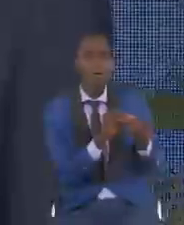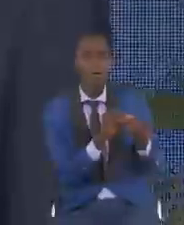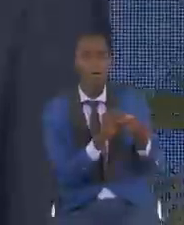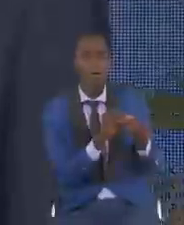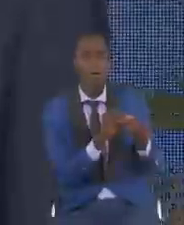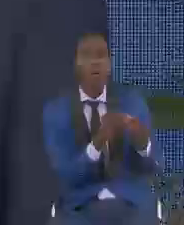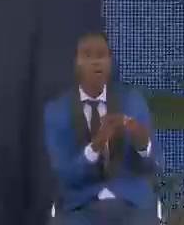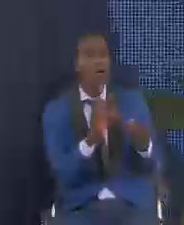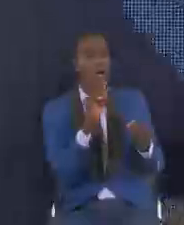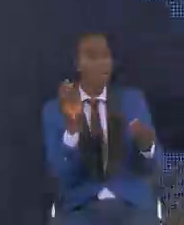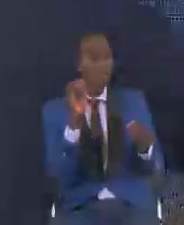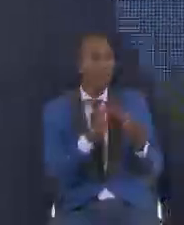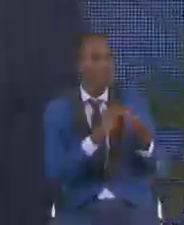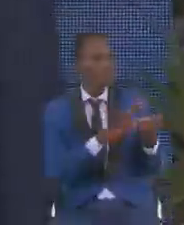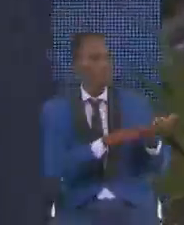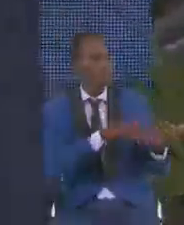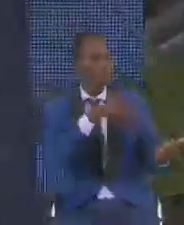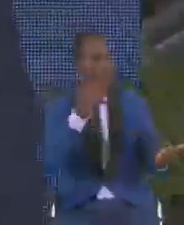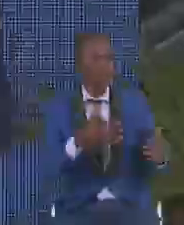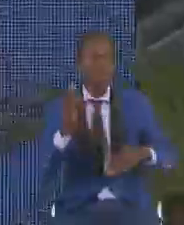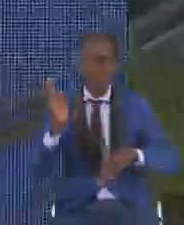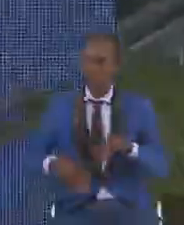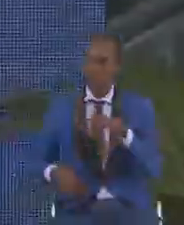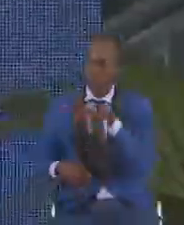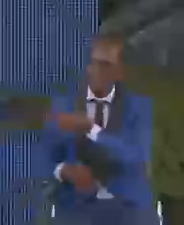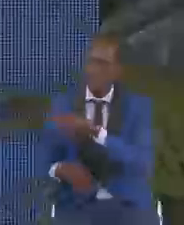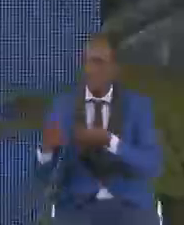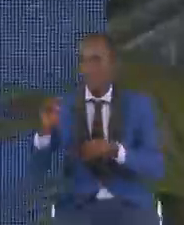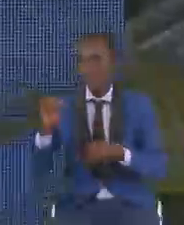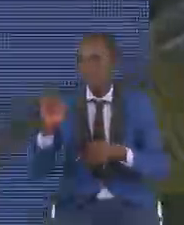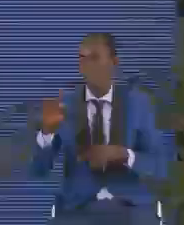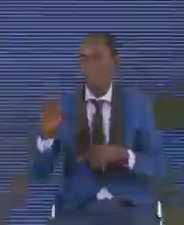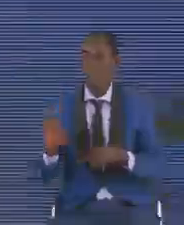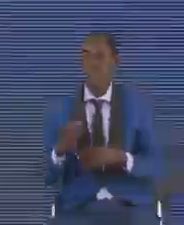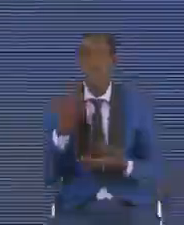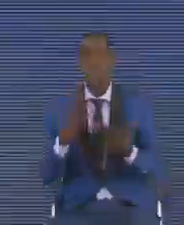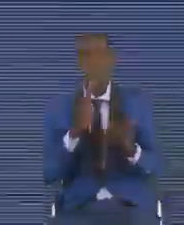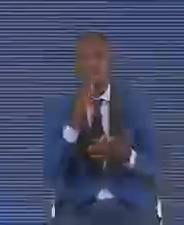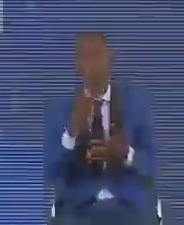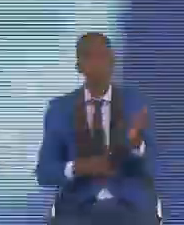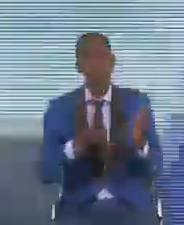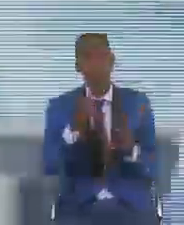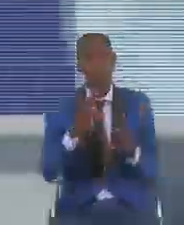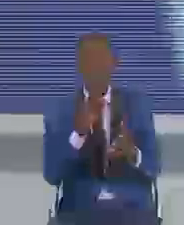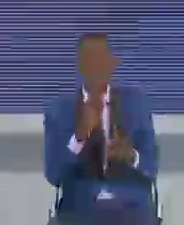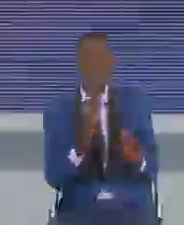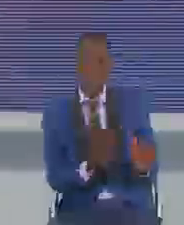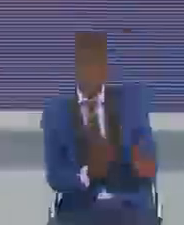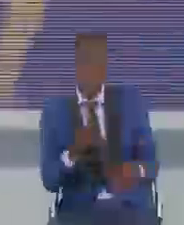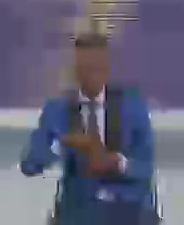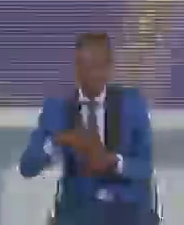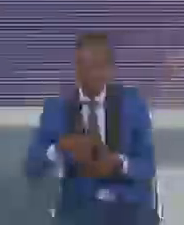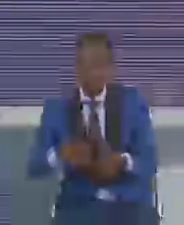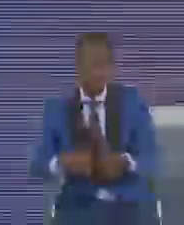they are more costly than the maize. Maybe what you are planting is for the next generation.